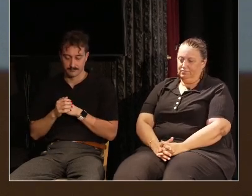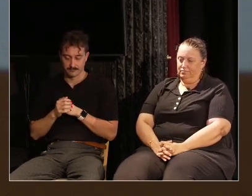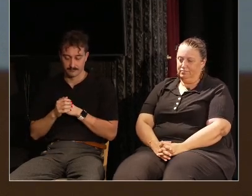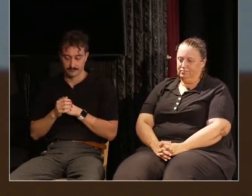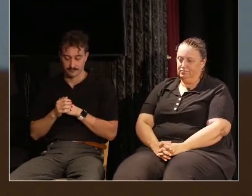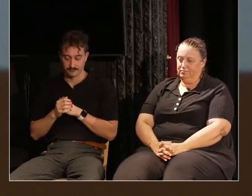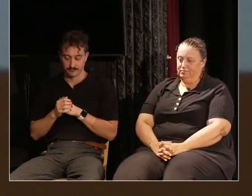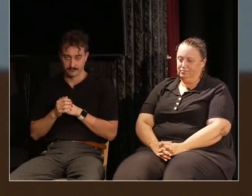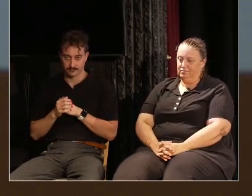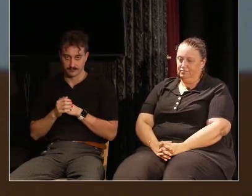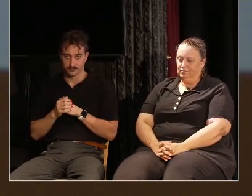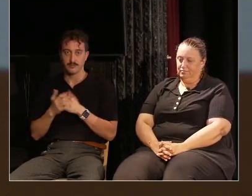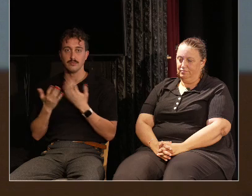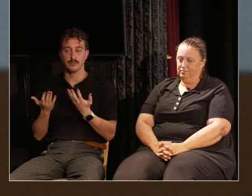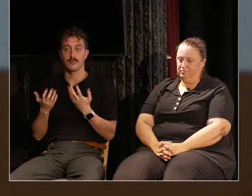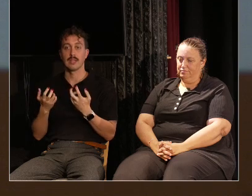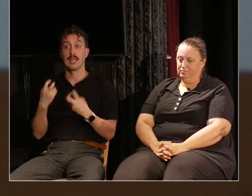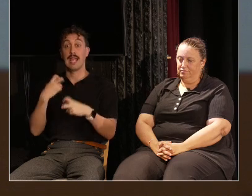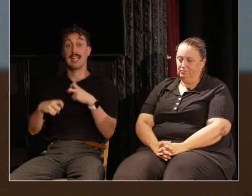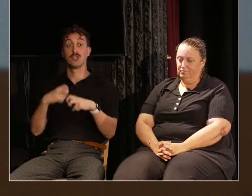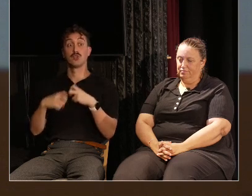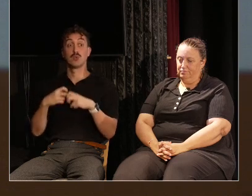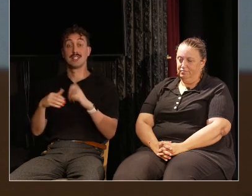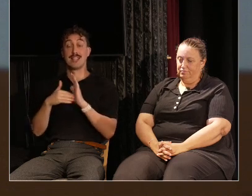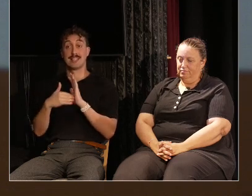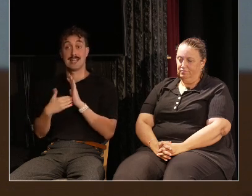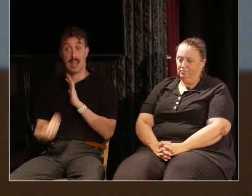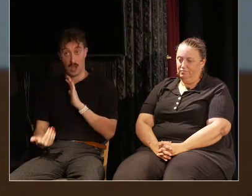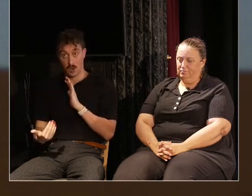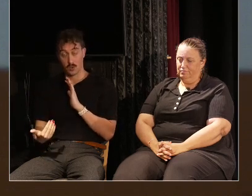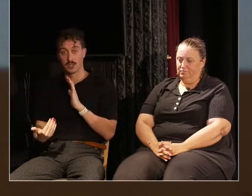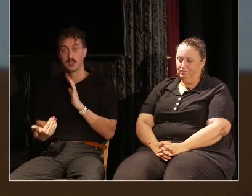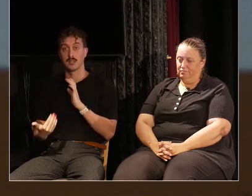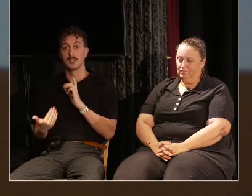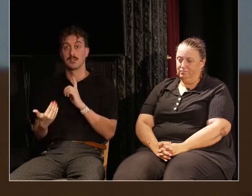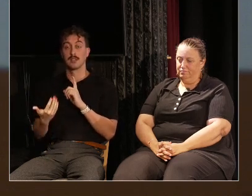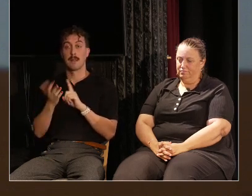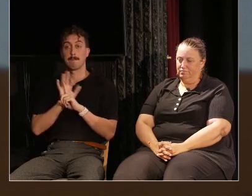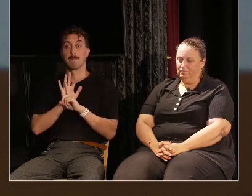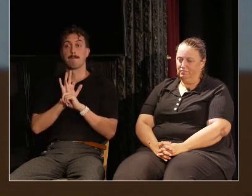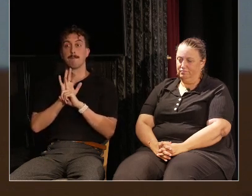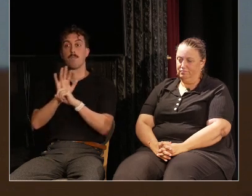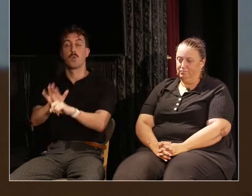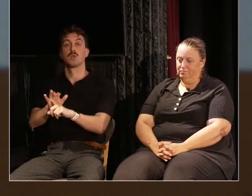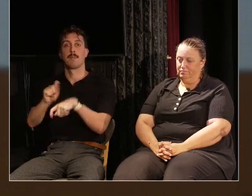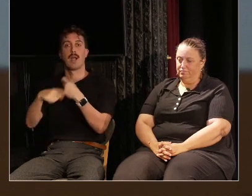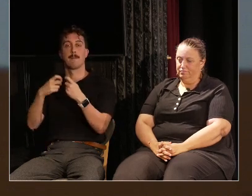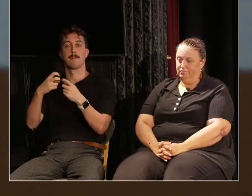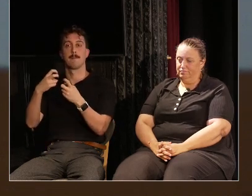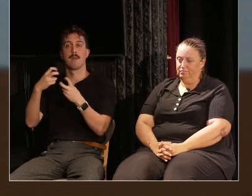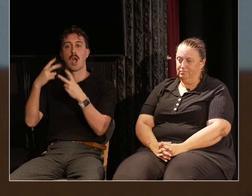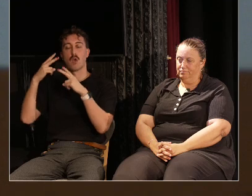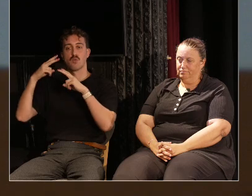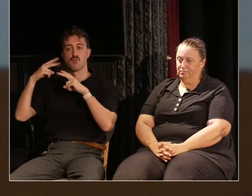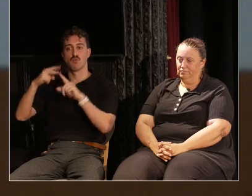issues here have now been pushed into a review commissioned by Mark